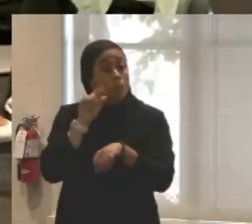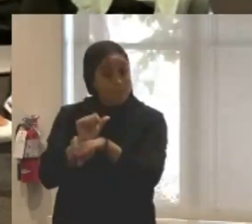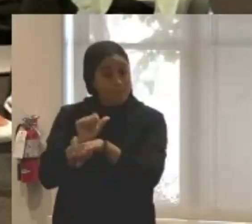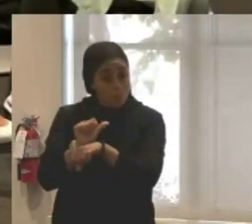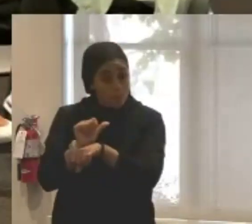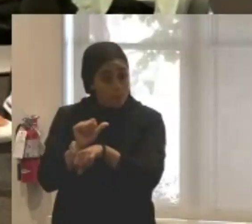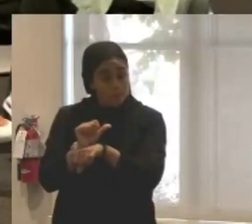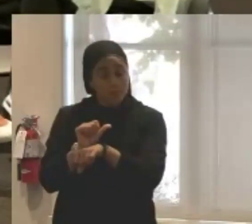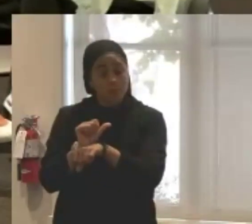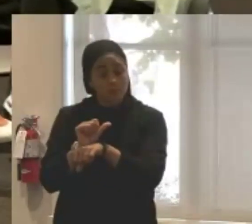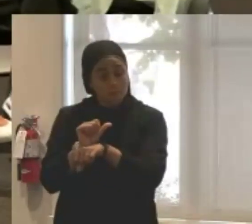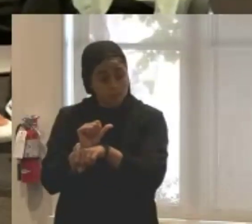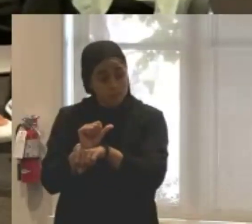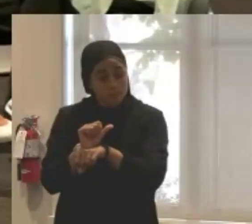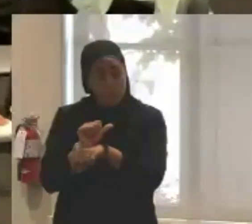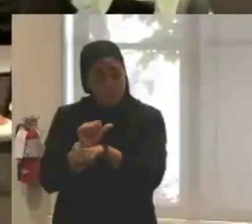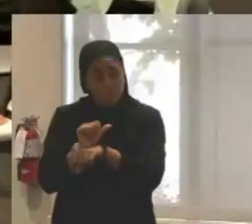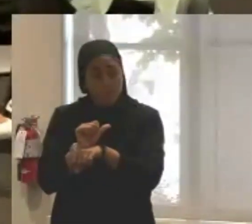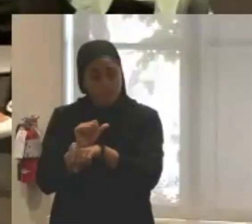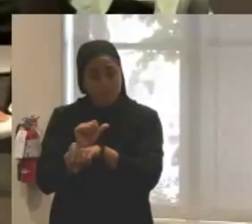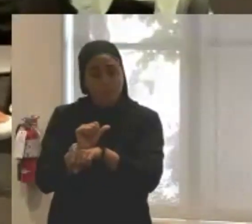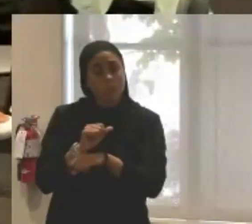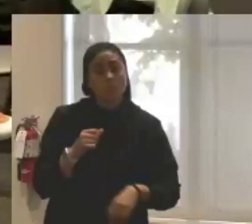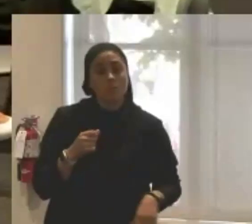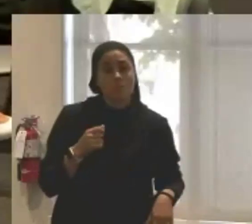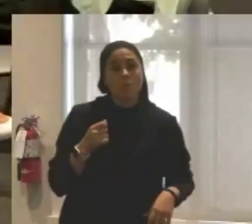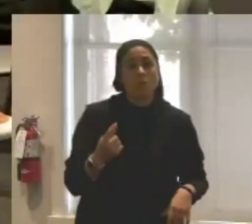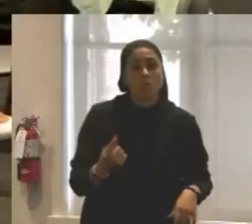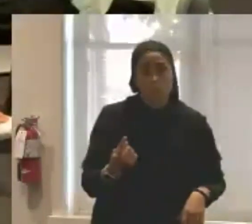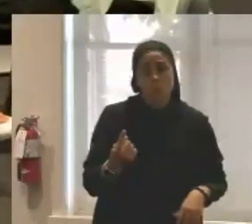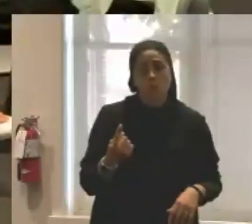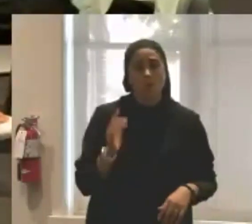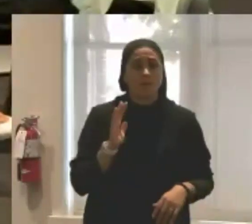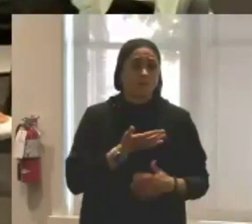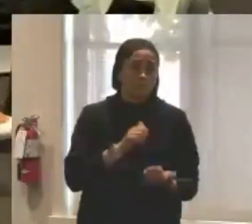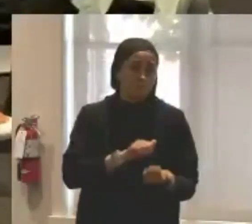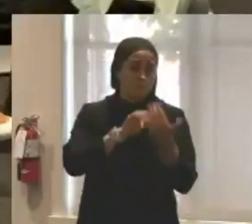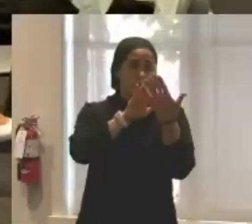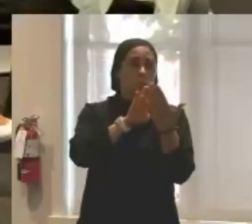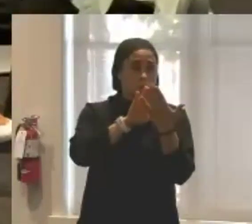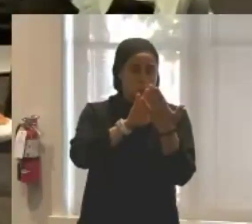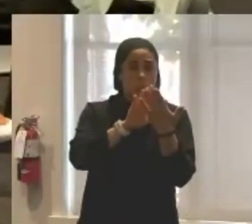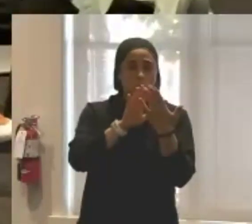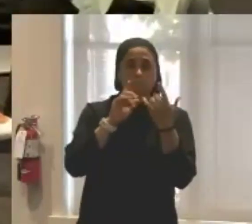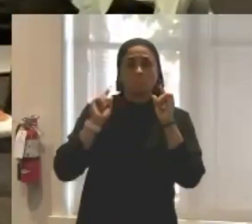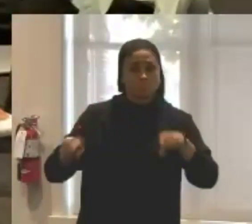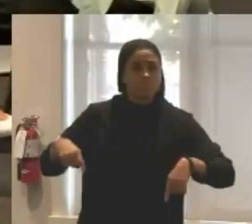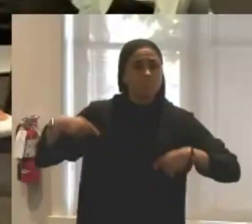pre-employment. And one kind of like innovative approach I have witnessed is that,